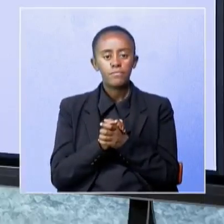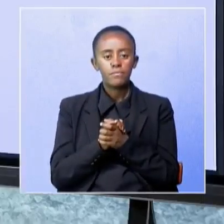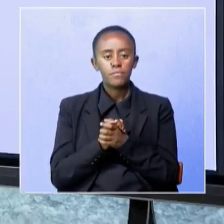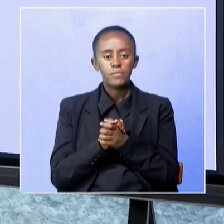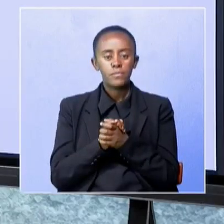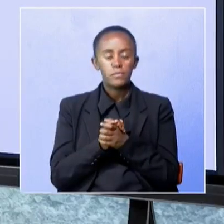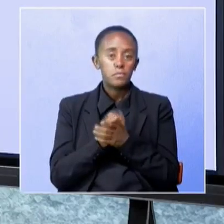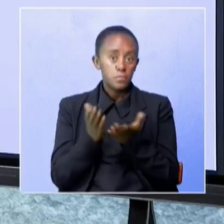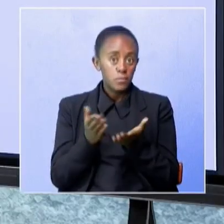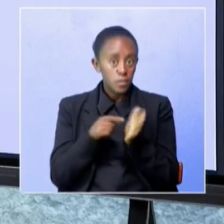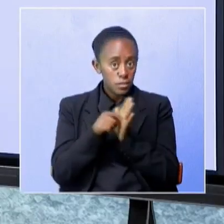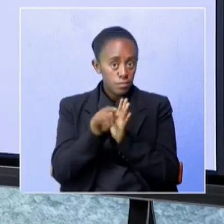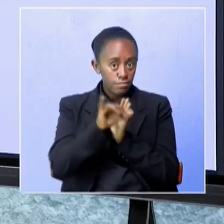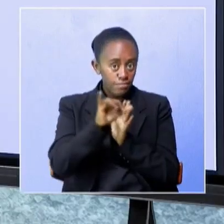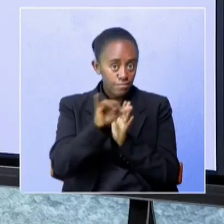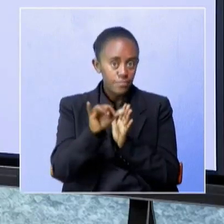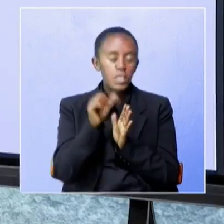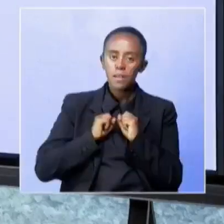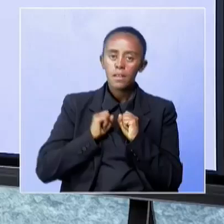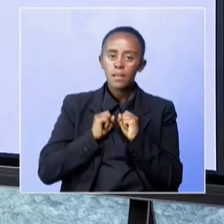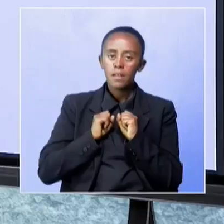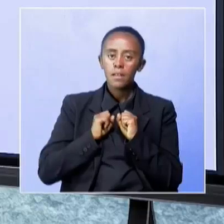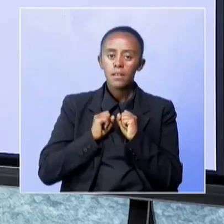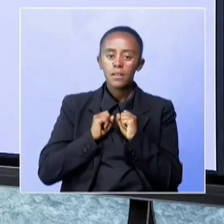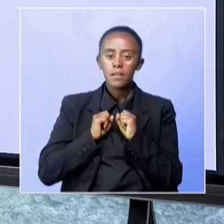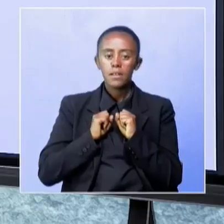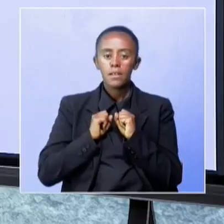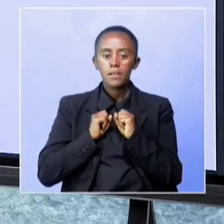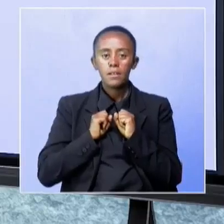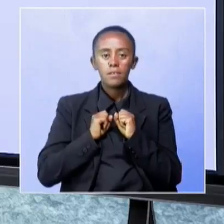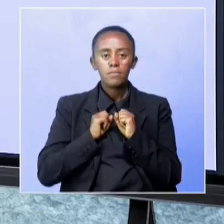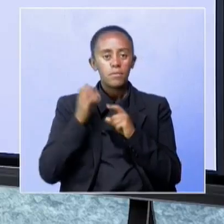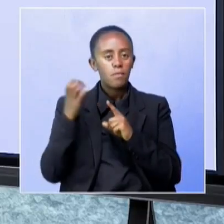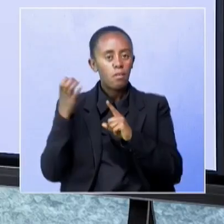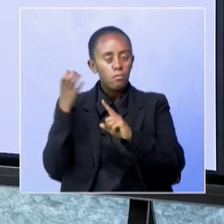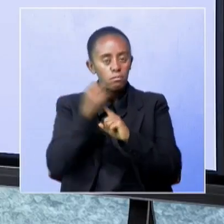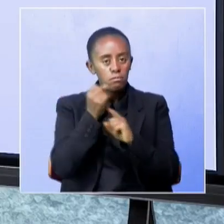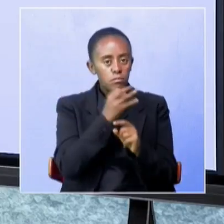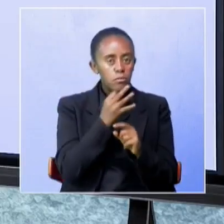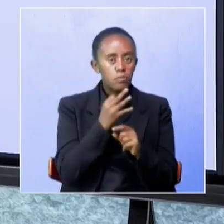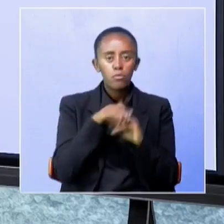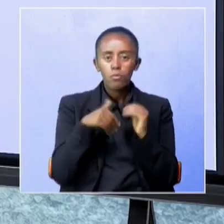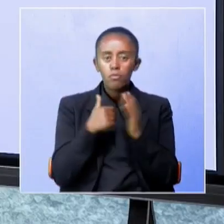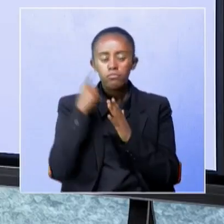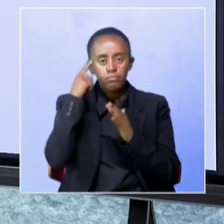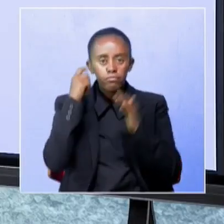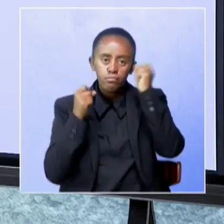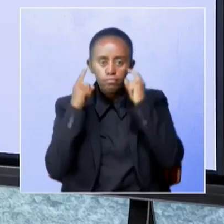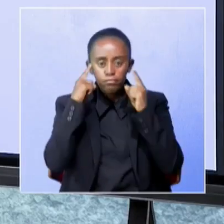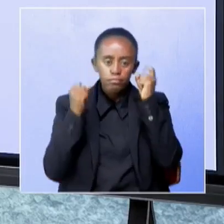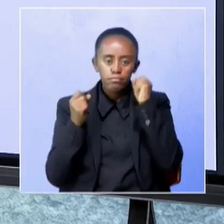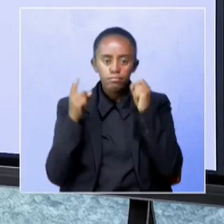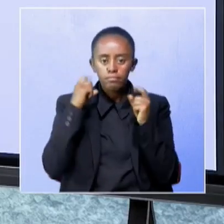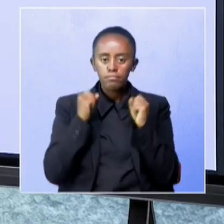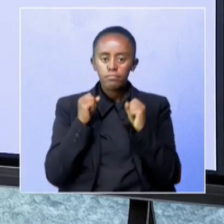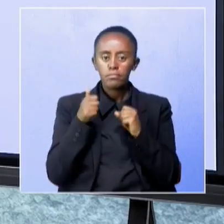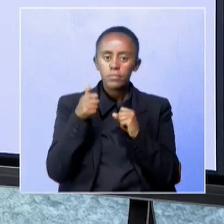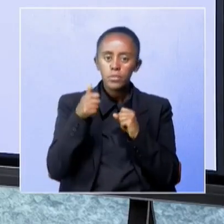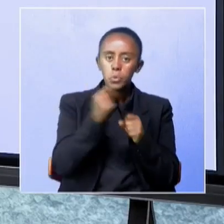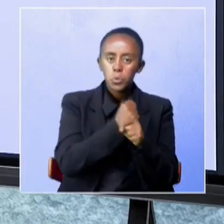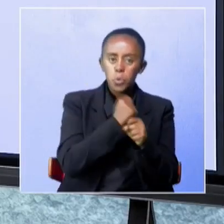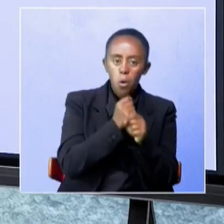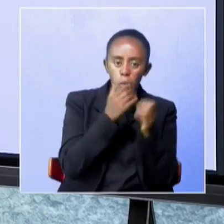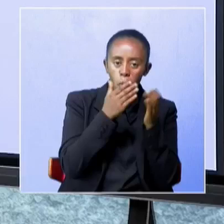If we say this, then we're saying she has handle of everything. In her